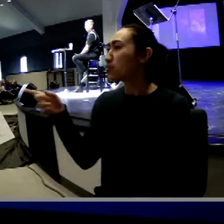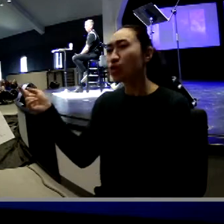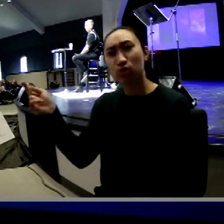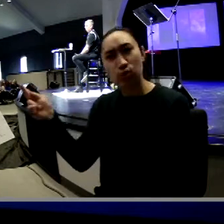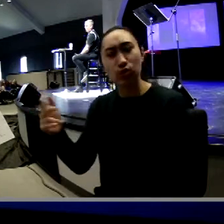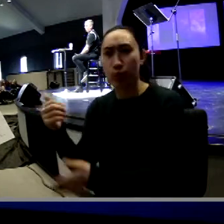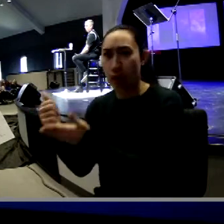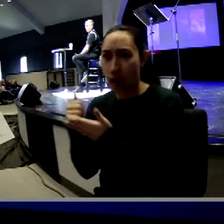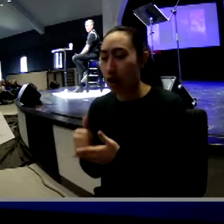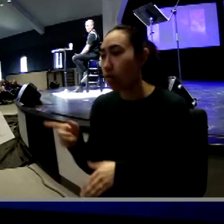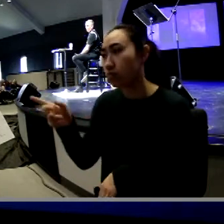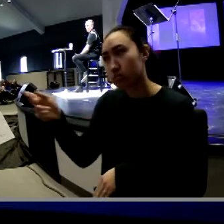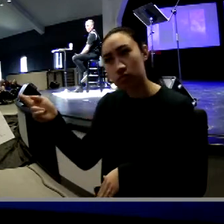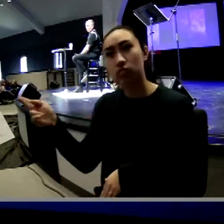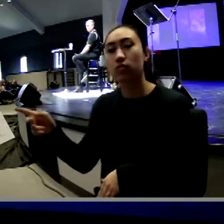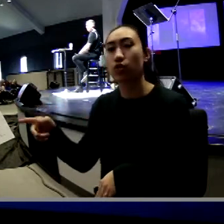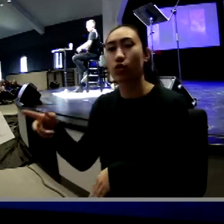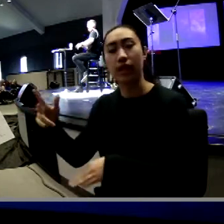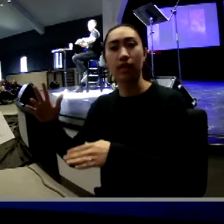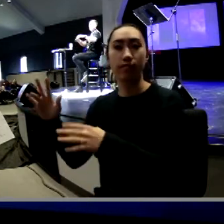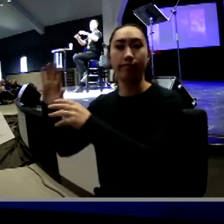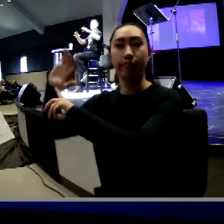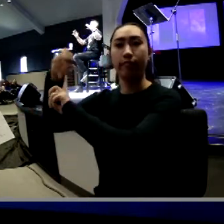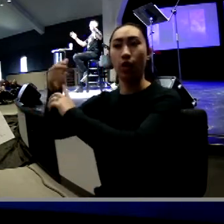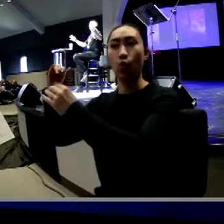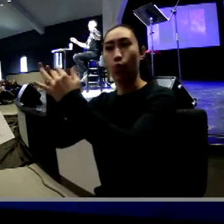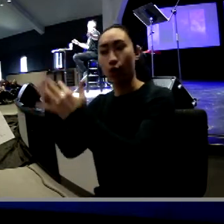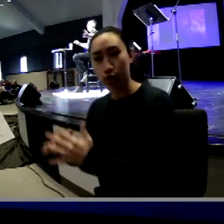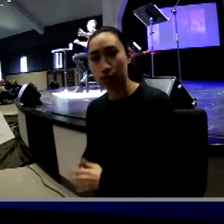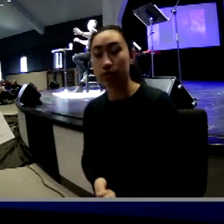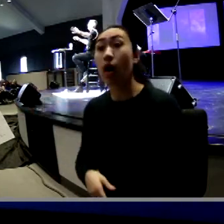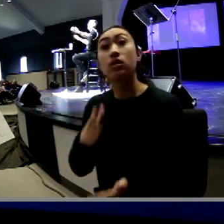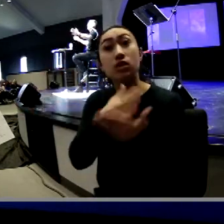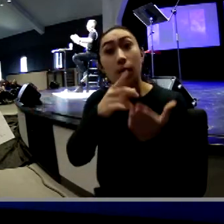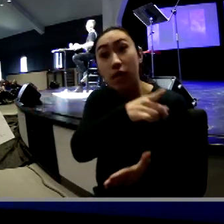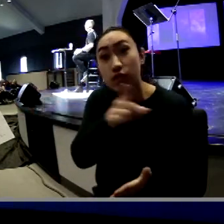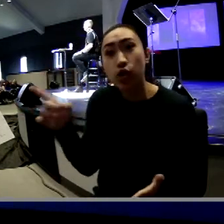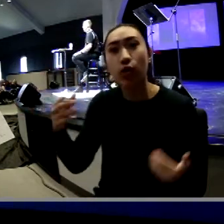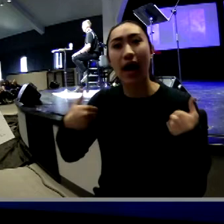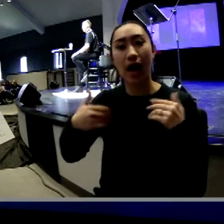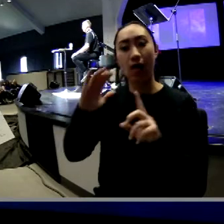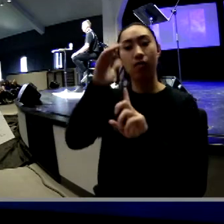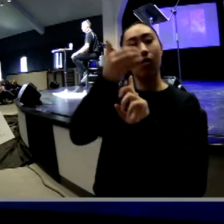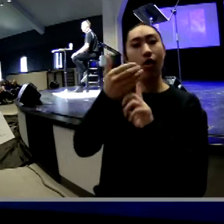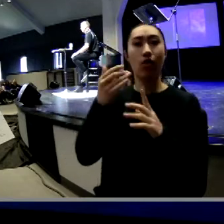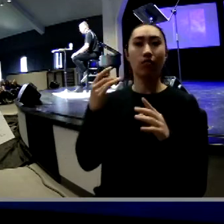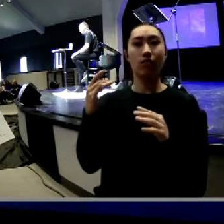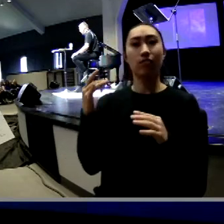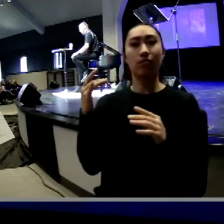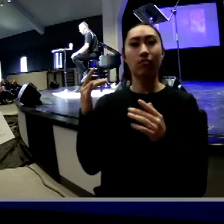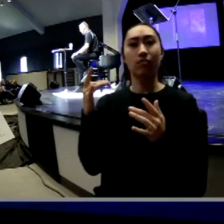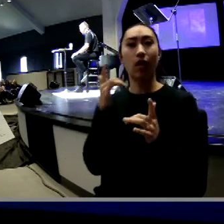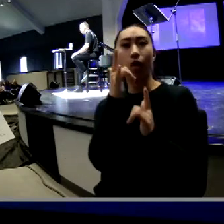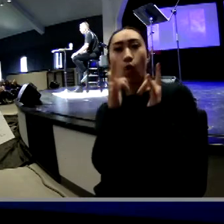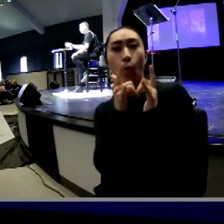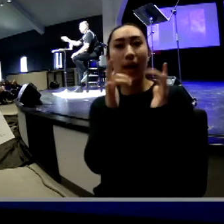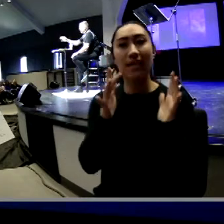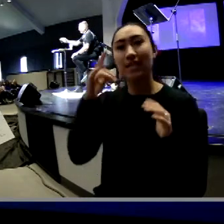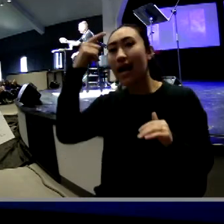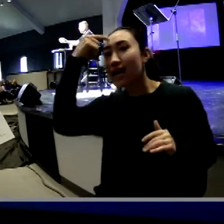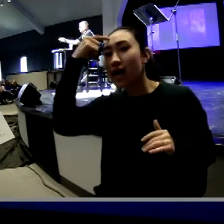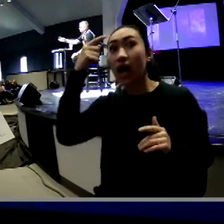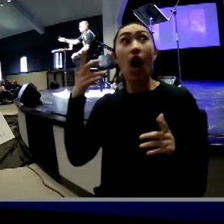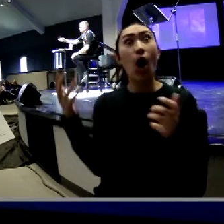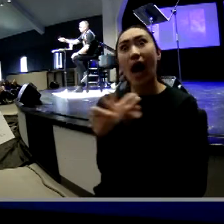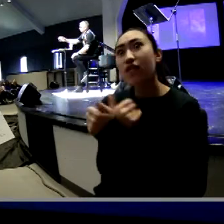full of hope and you're romantic. You're this, everything's a love story. Some of you use sports metaphors with me continually. Pastor